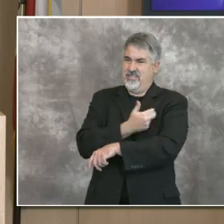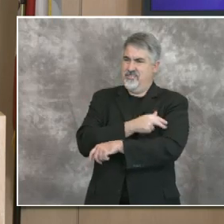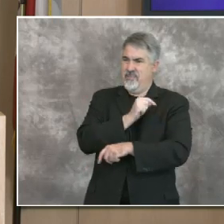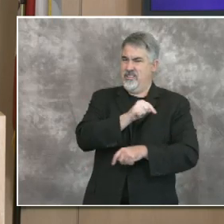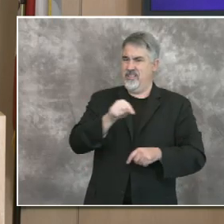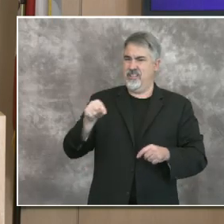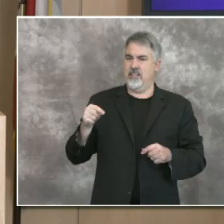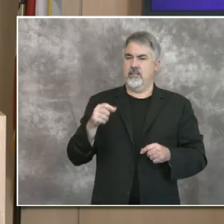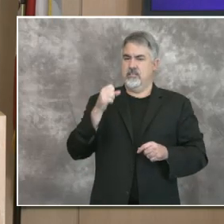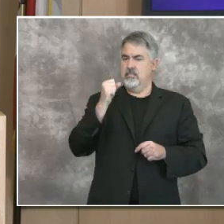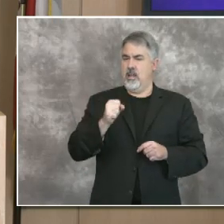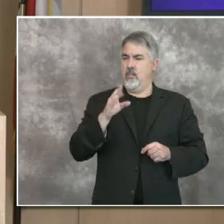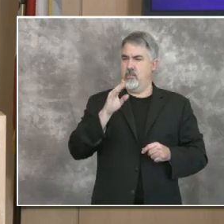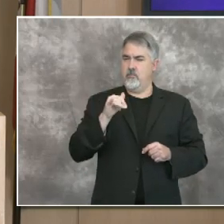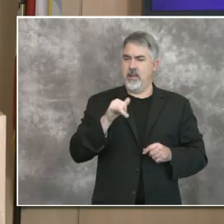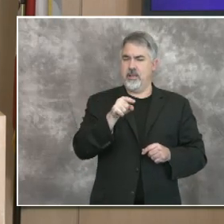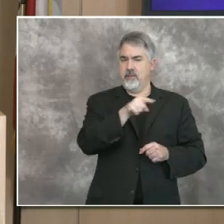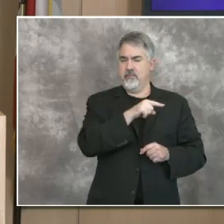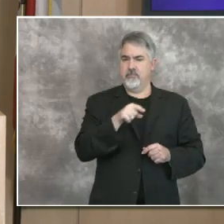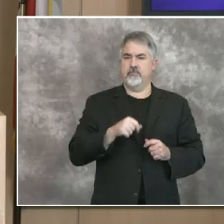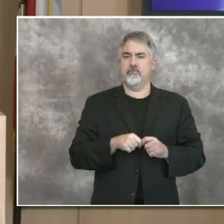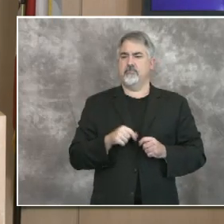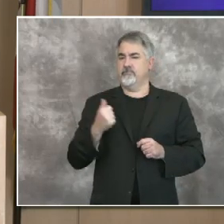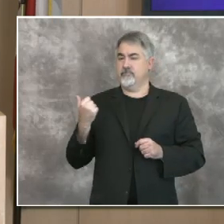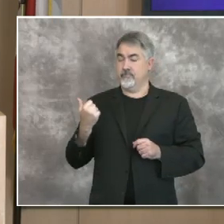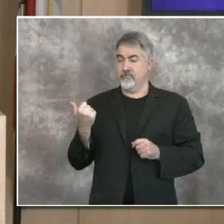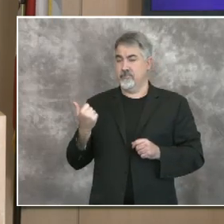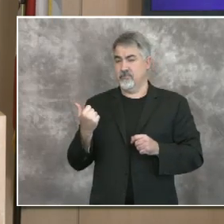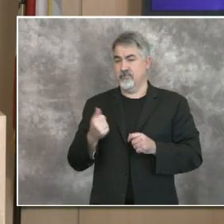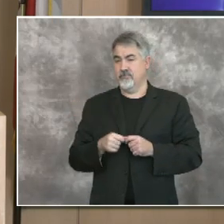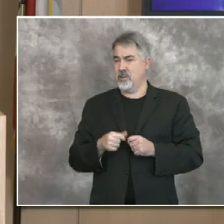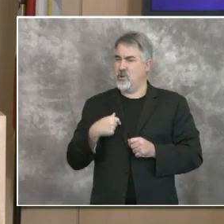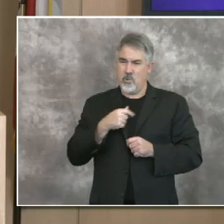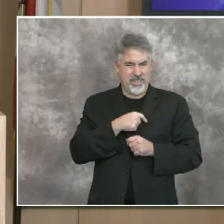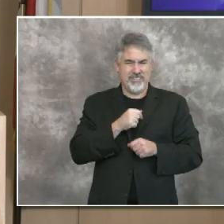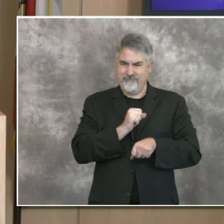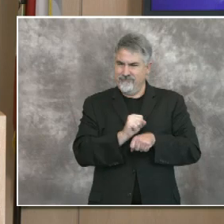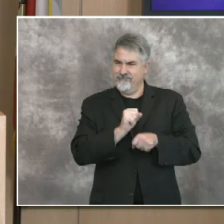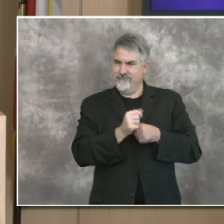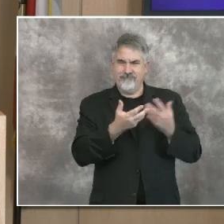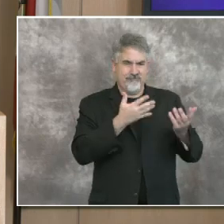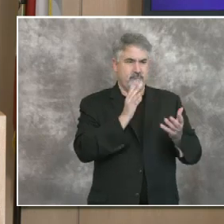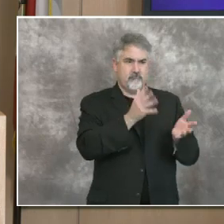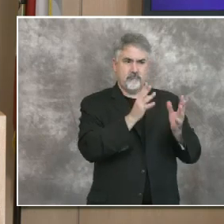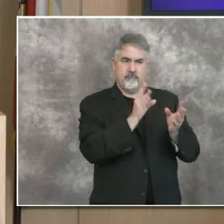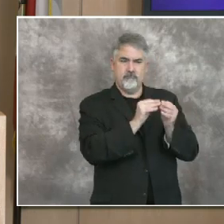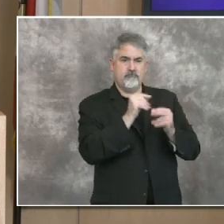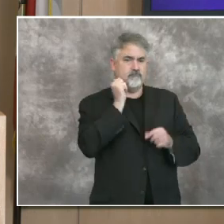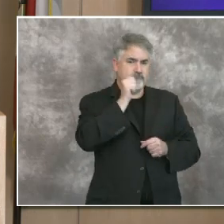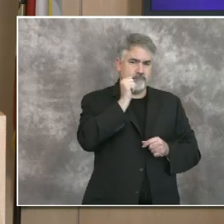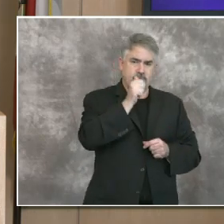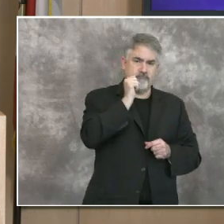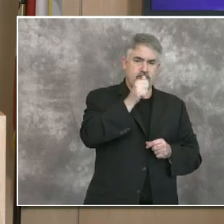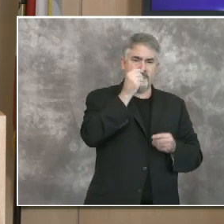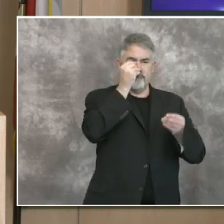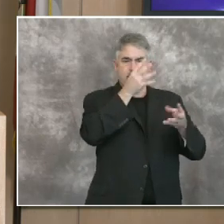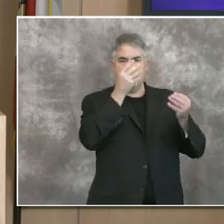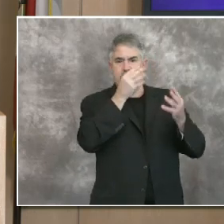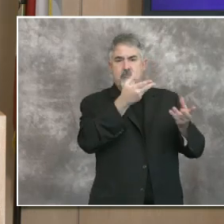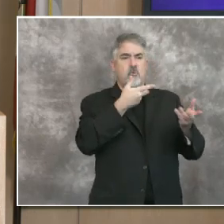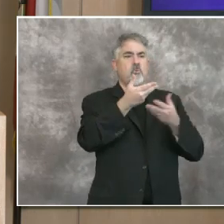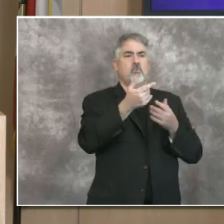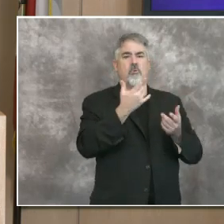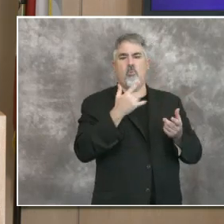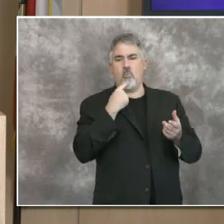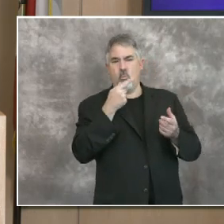South Bay, and certainly anecdotally, we're hearing from them on a daily basis that of the new individuals that come in